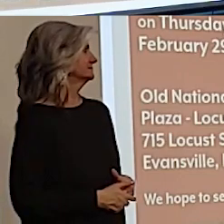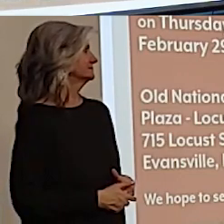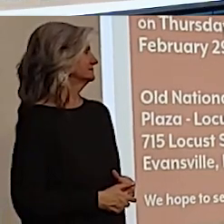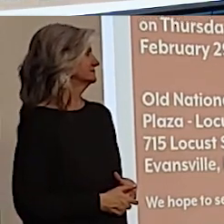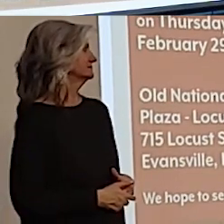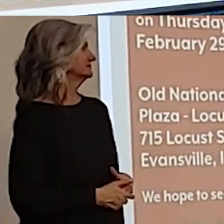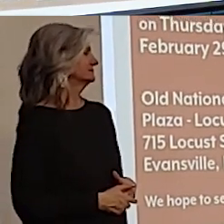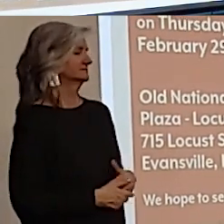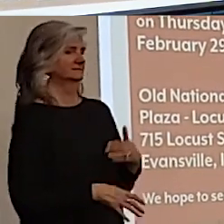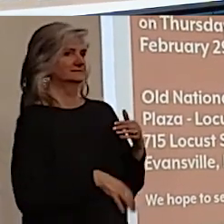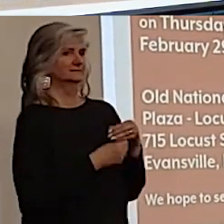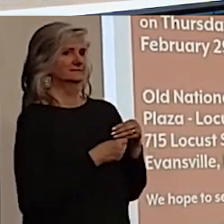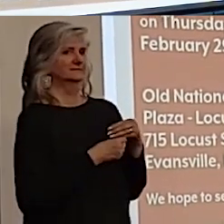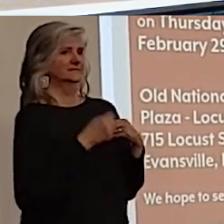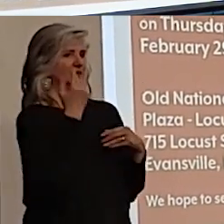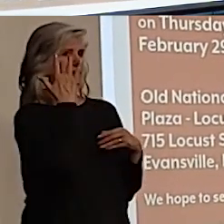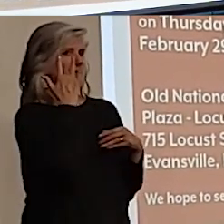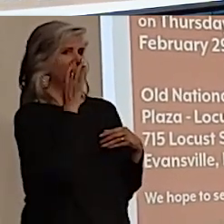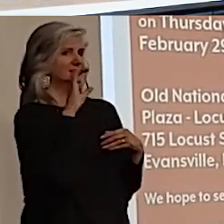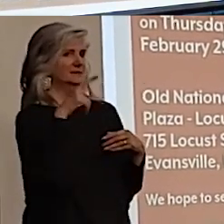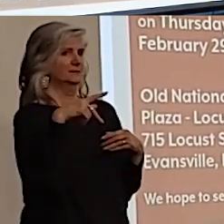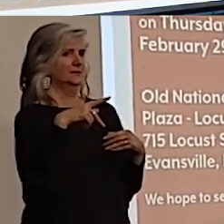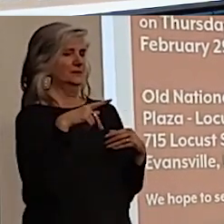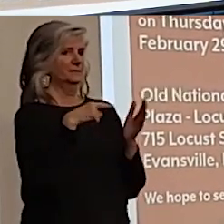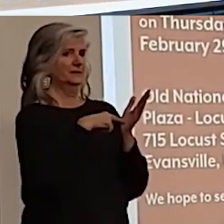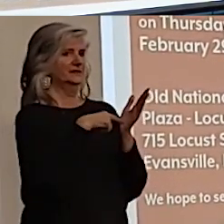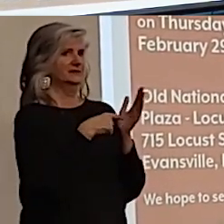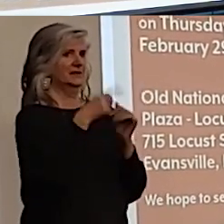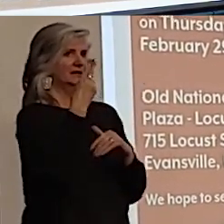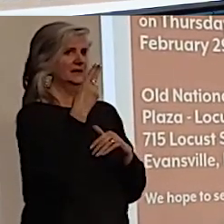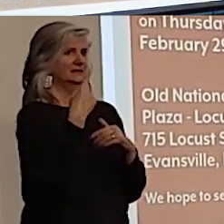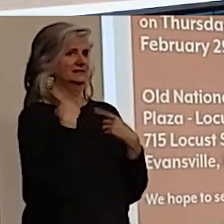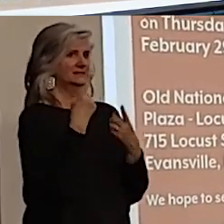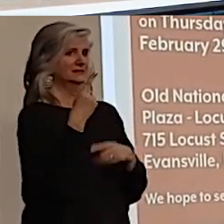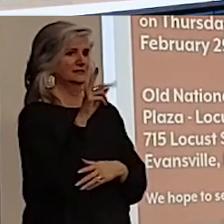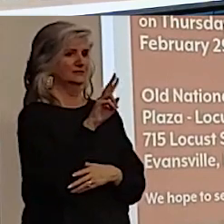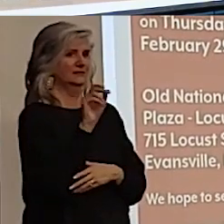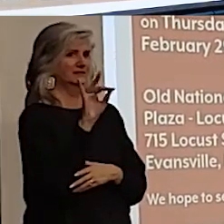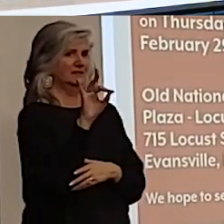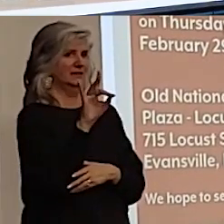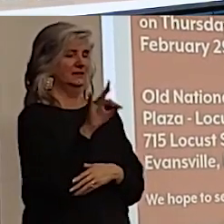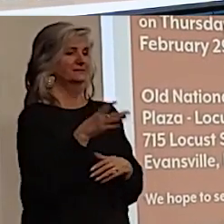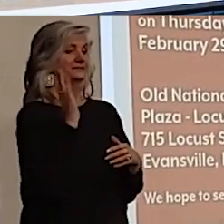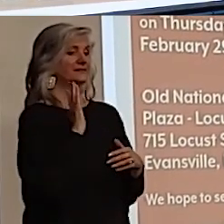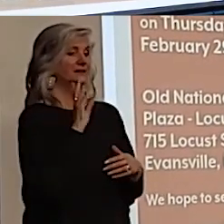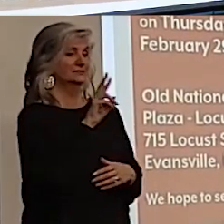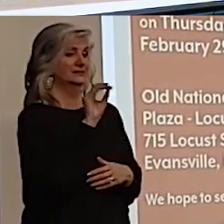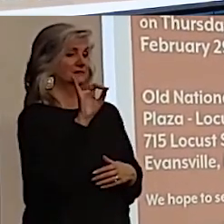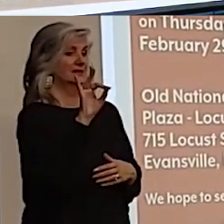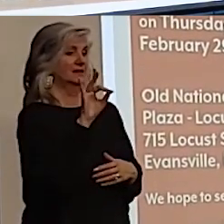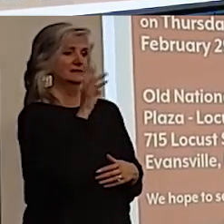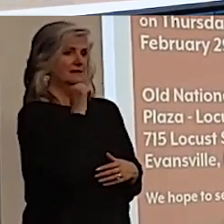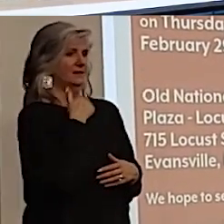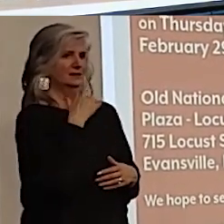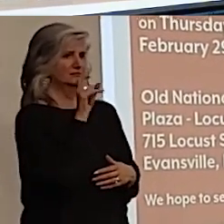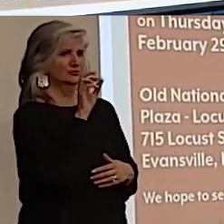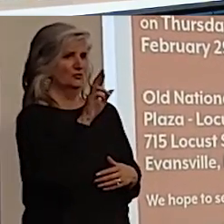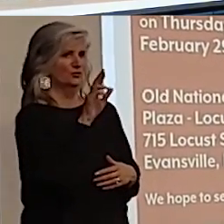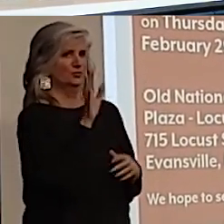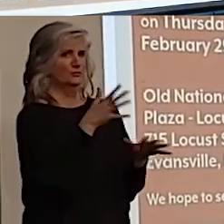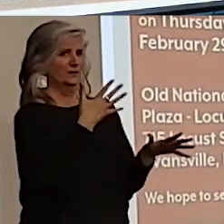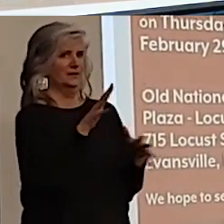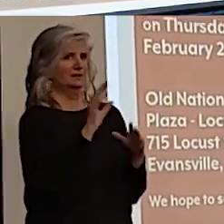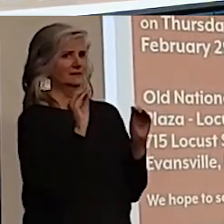Yeah, I would just add that, you know, why has CenterPoint's bills been the highest in the state since 2008? You know, back in 2008, they didn't have solar or wind or anything else,